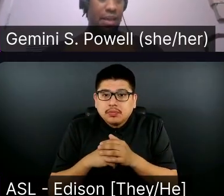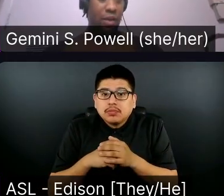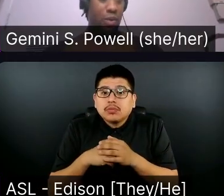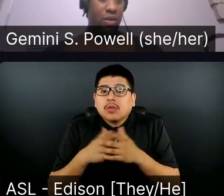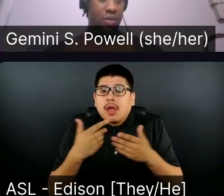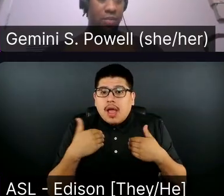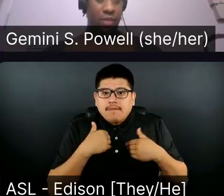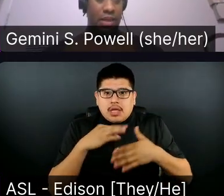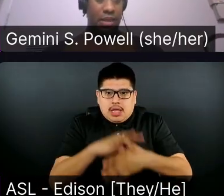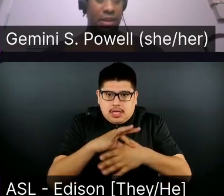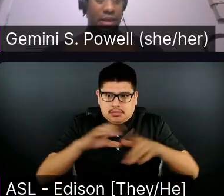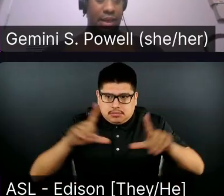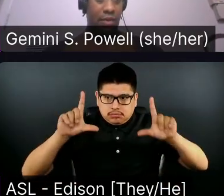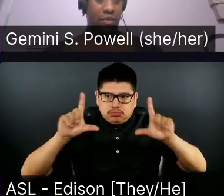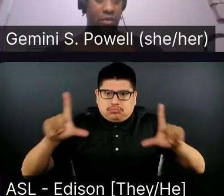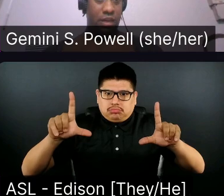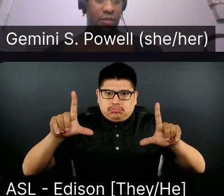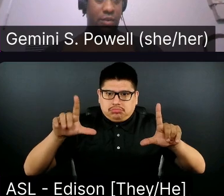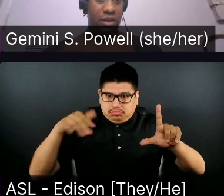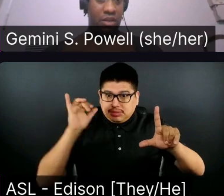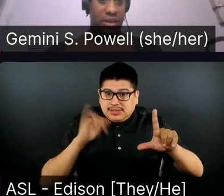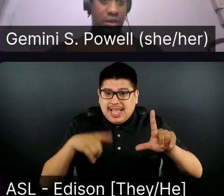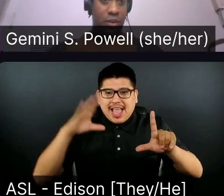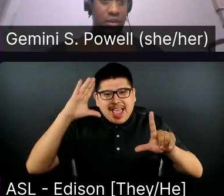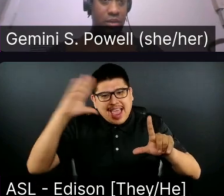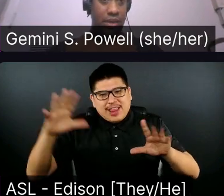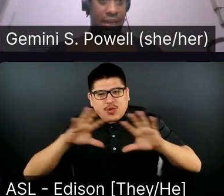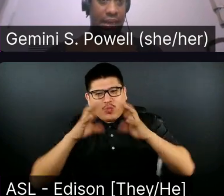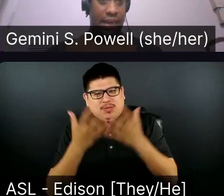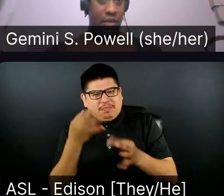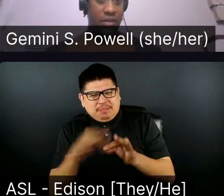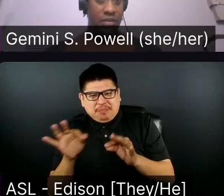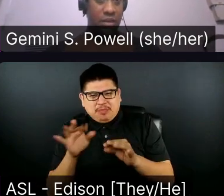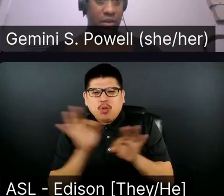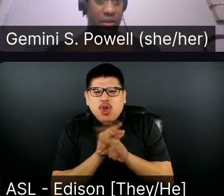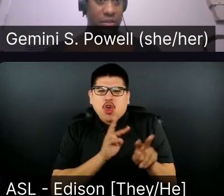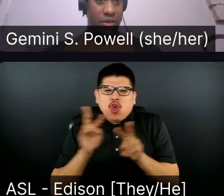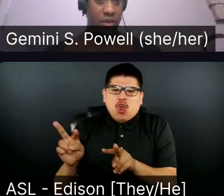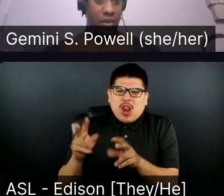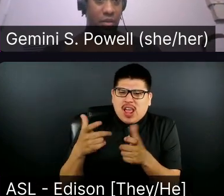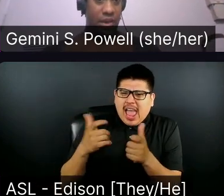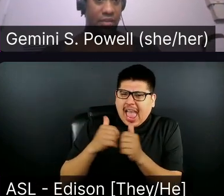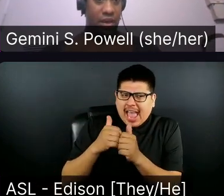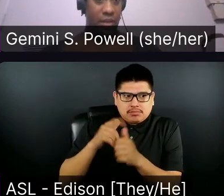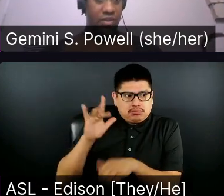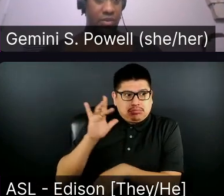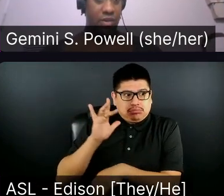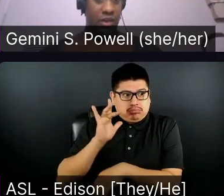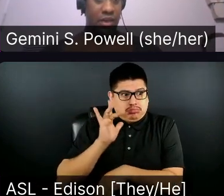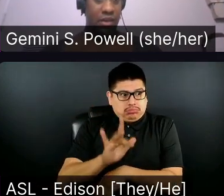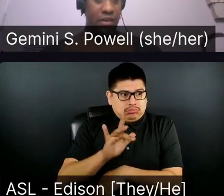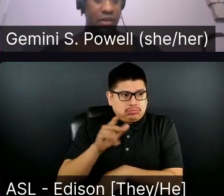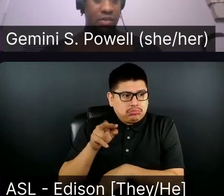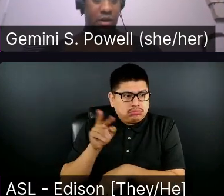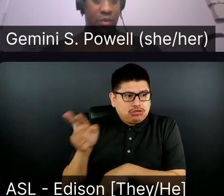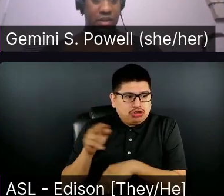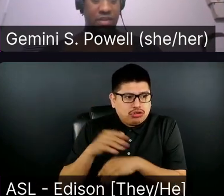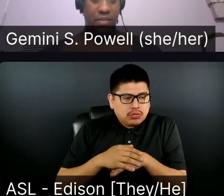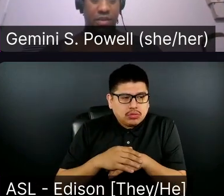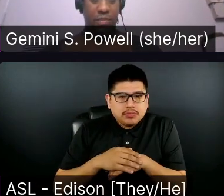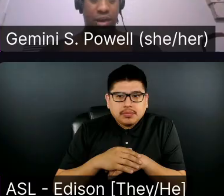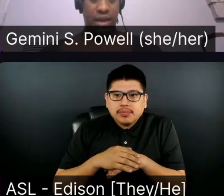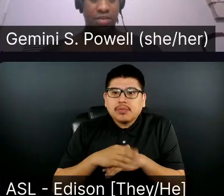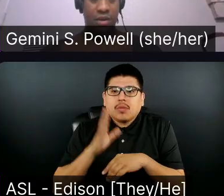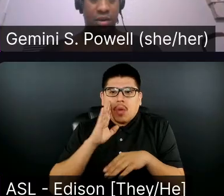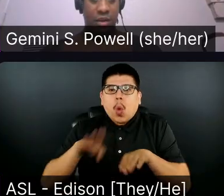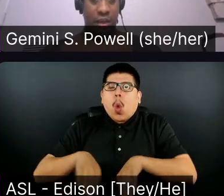simply hello world. Now, if we want to take a quick look at how this looks, we have the opportunity to open this